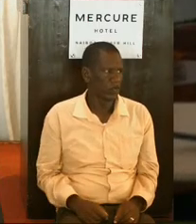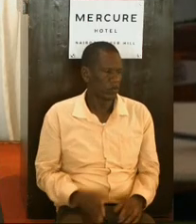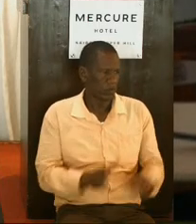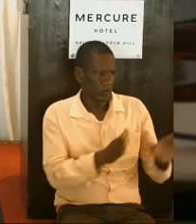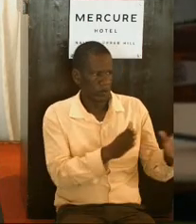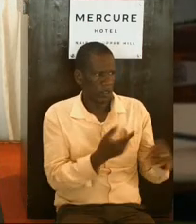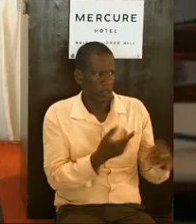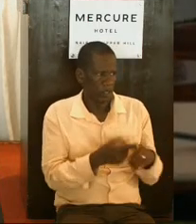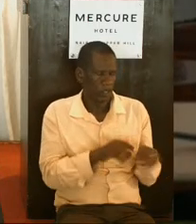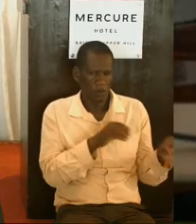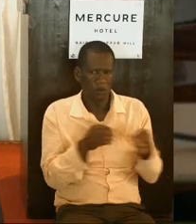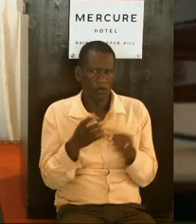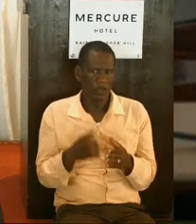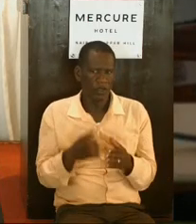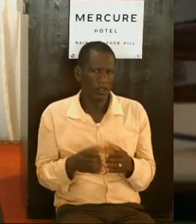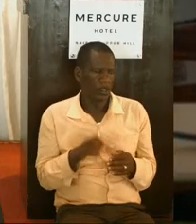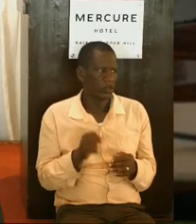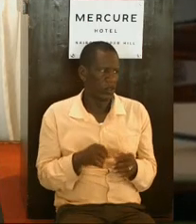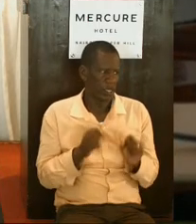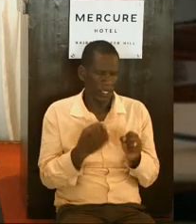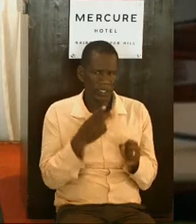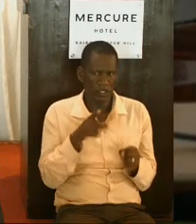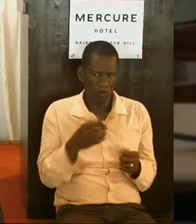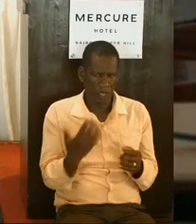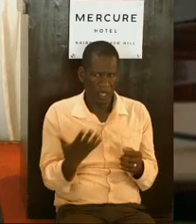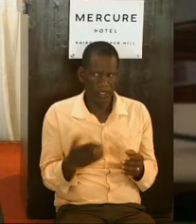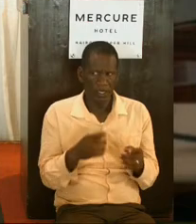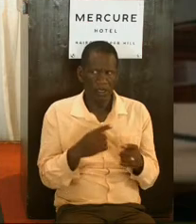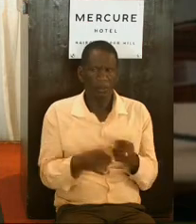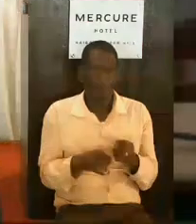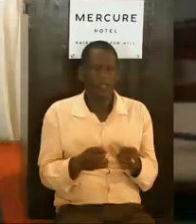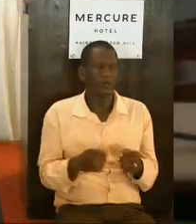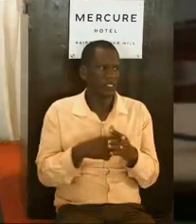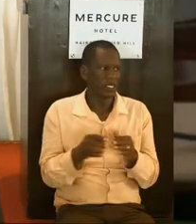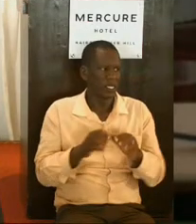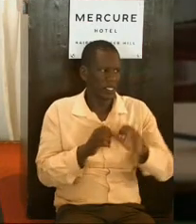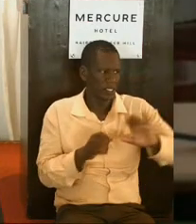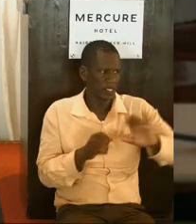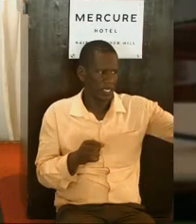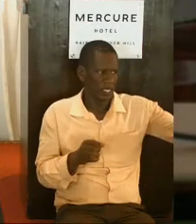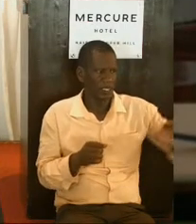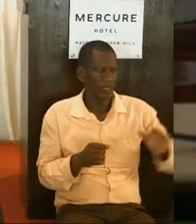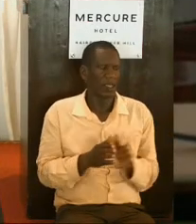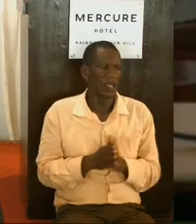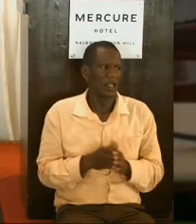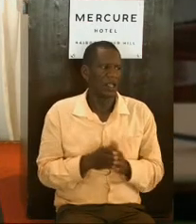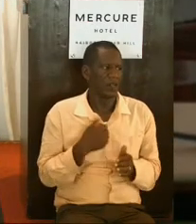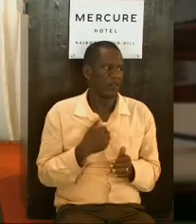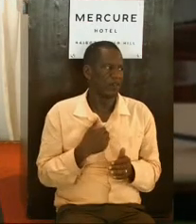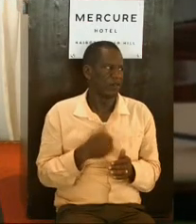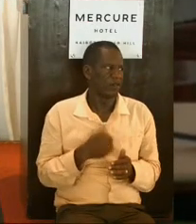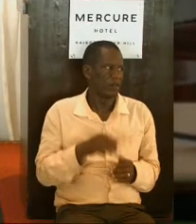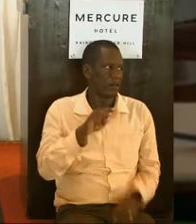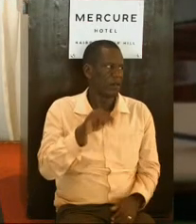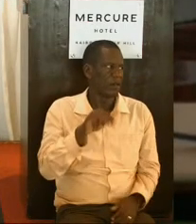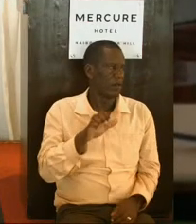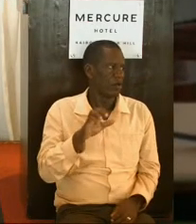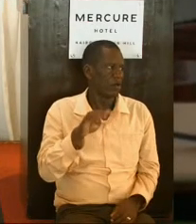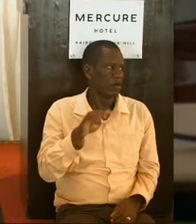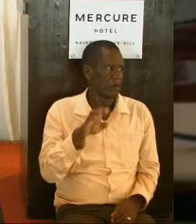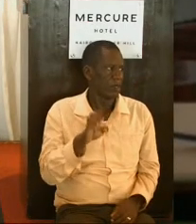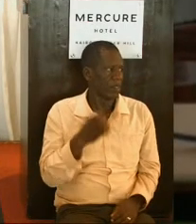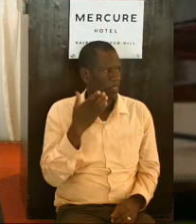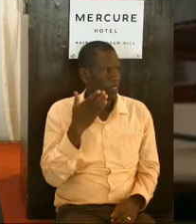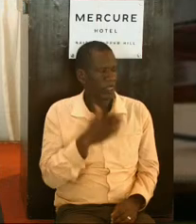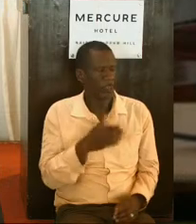and then we can move here so I can see your hands but let's let's start with that side these uh malombay that